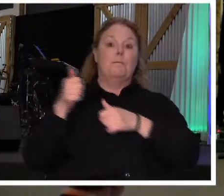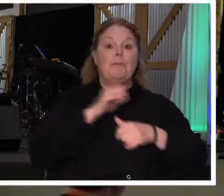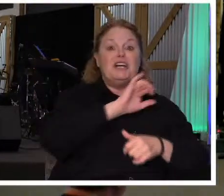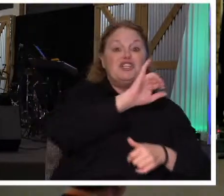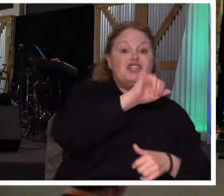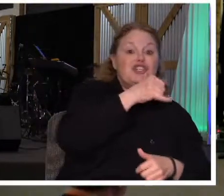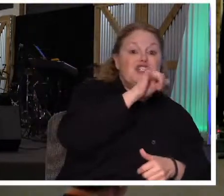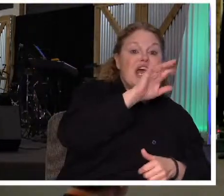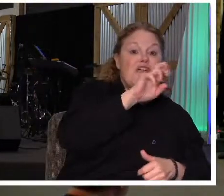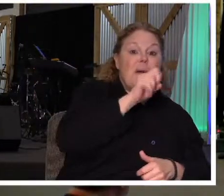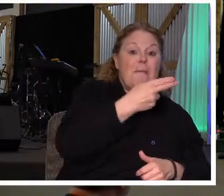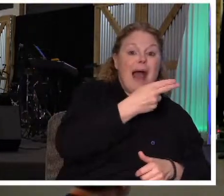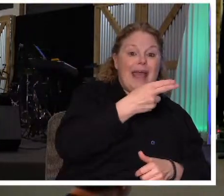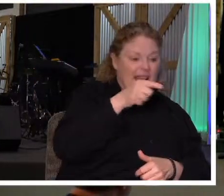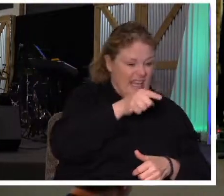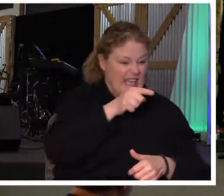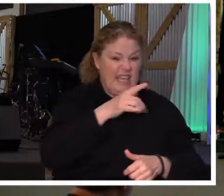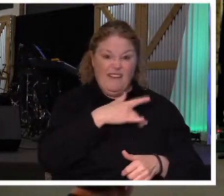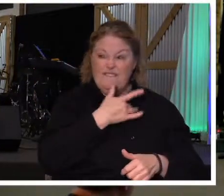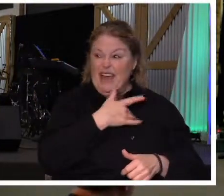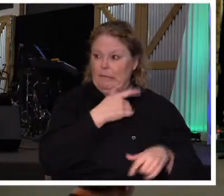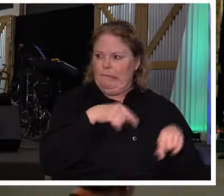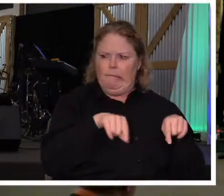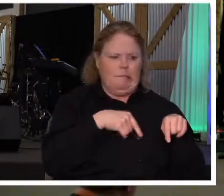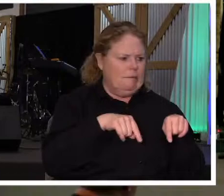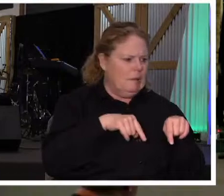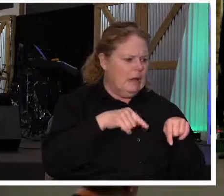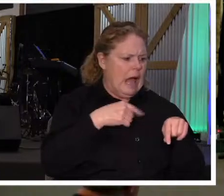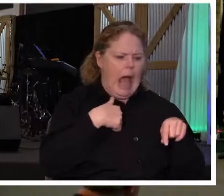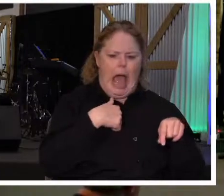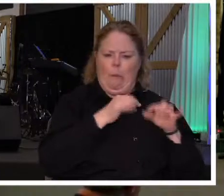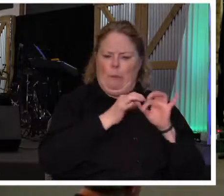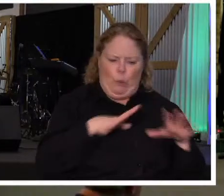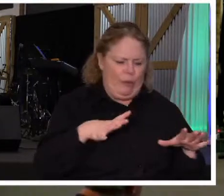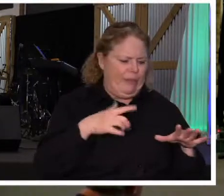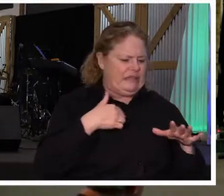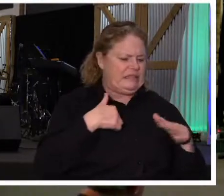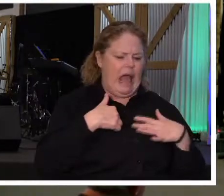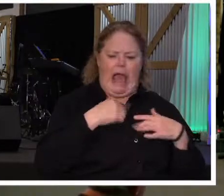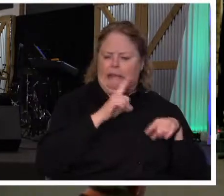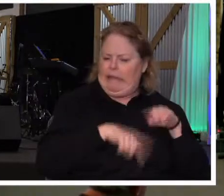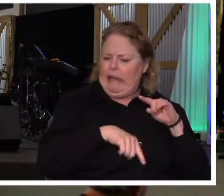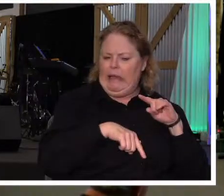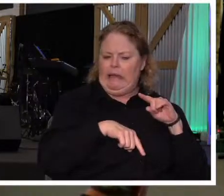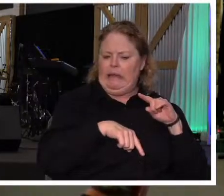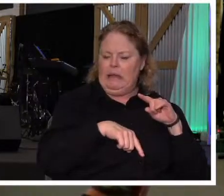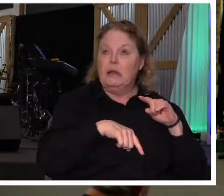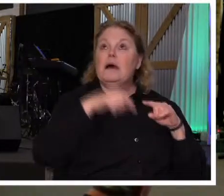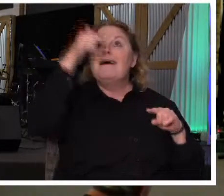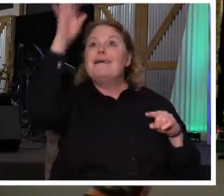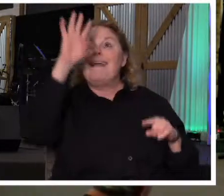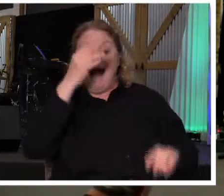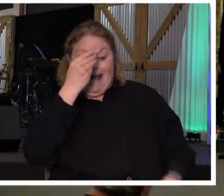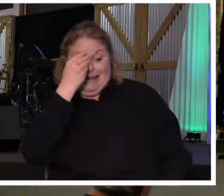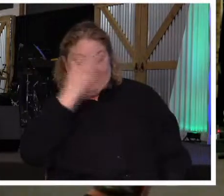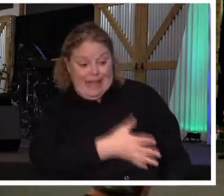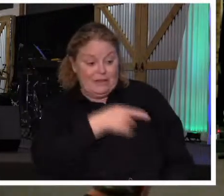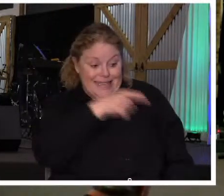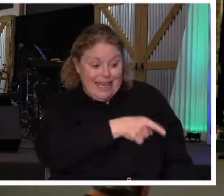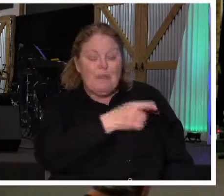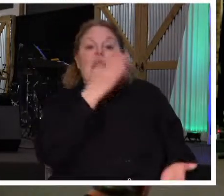And he was always feeling that he can't do anything. So when God shows up in reality to Jeremiah, he tells him to stop